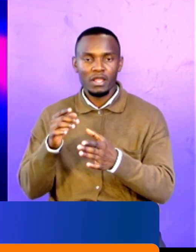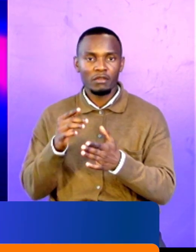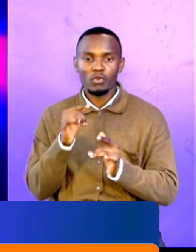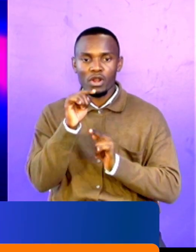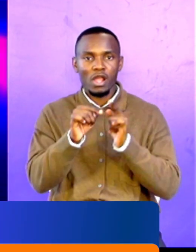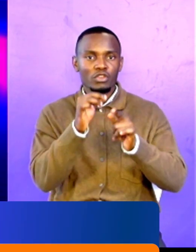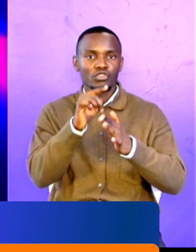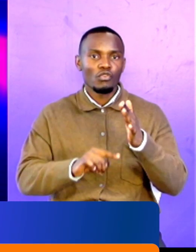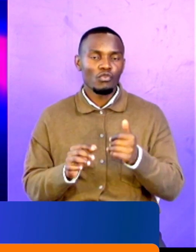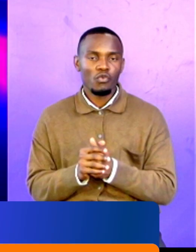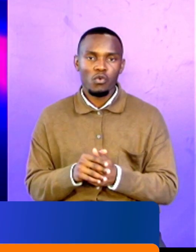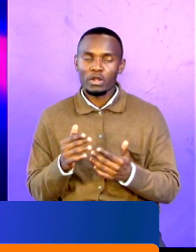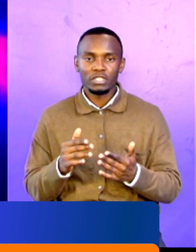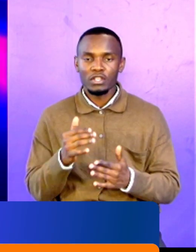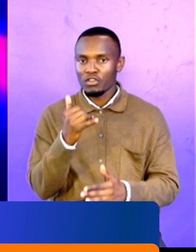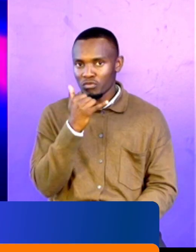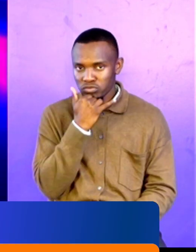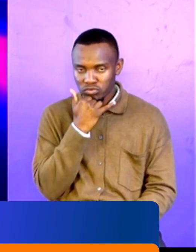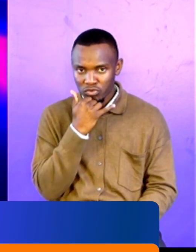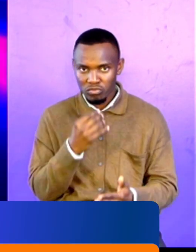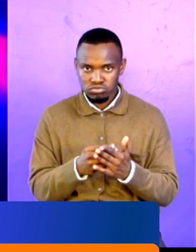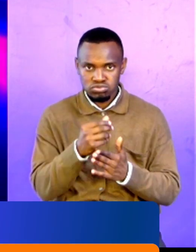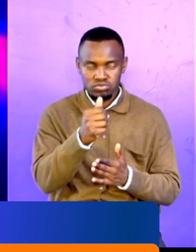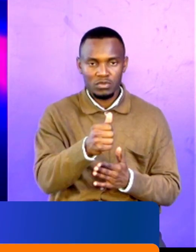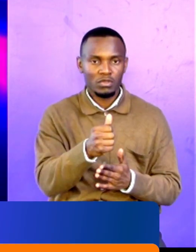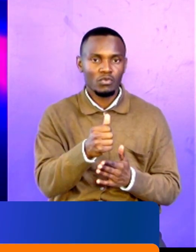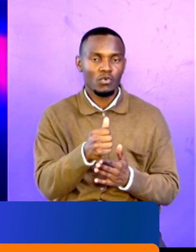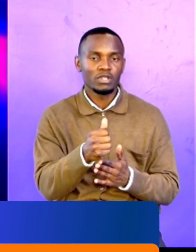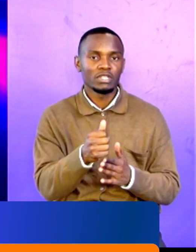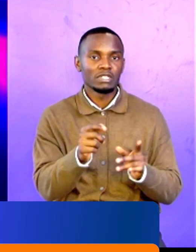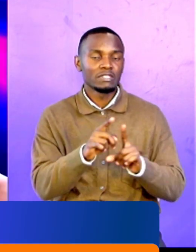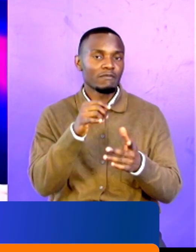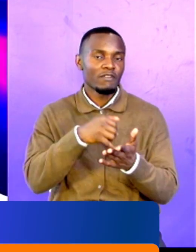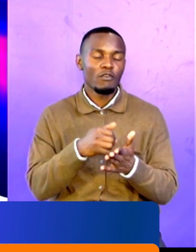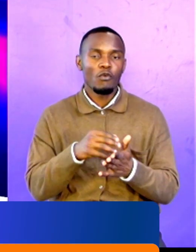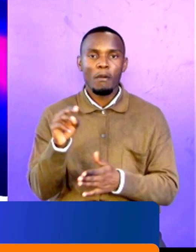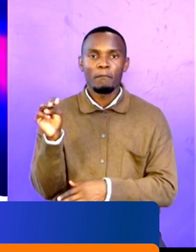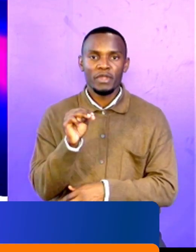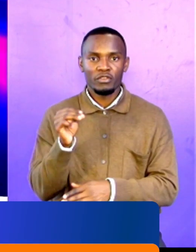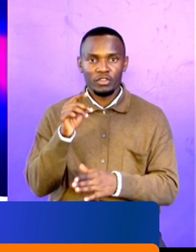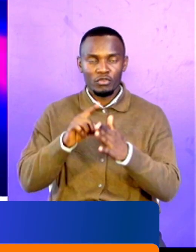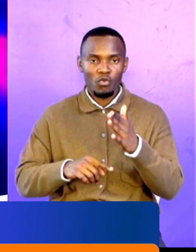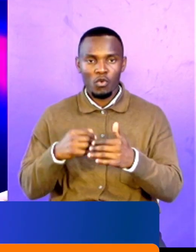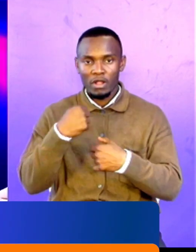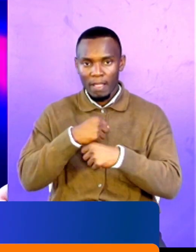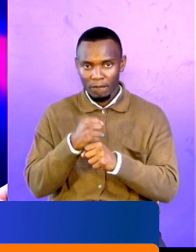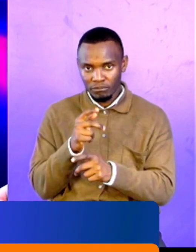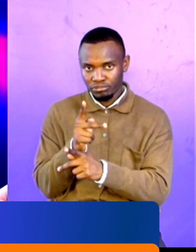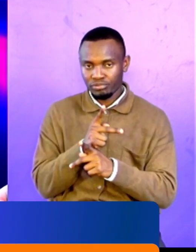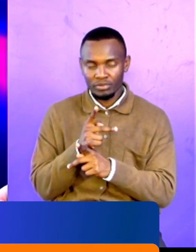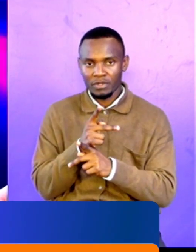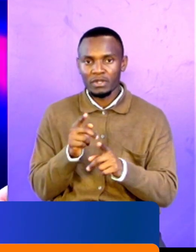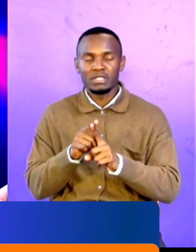procurement irregularity offences involving millions of shillings in road maintenance and bridge construction works. Now,